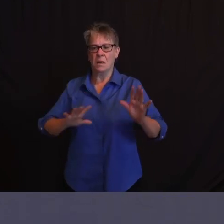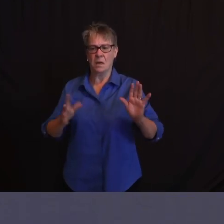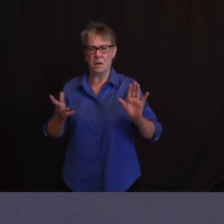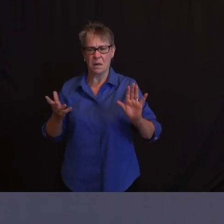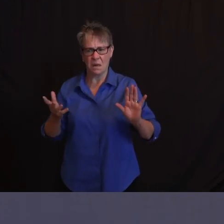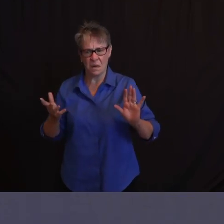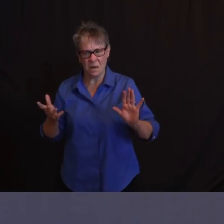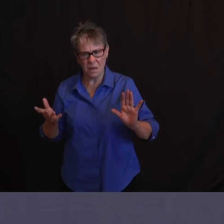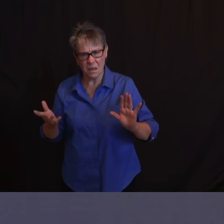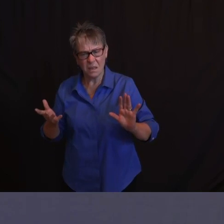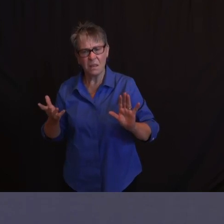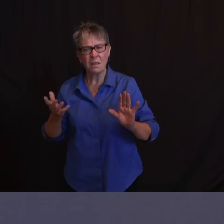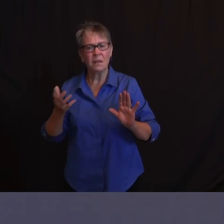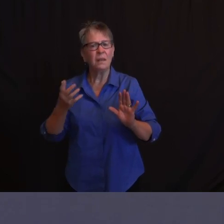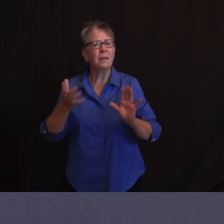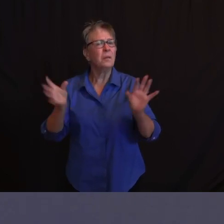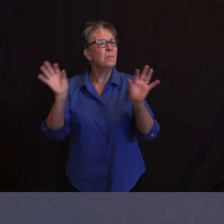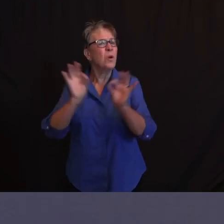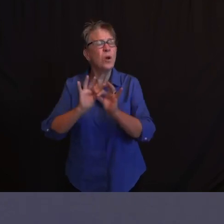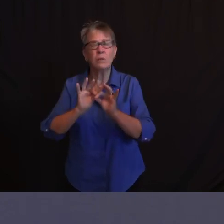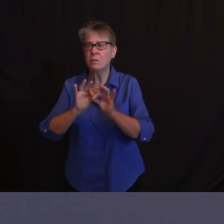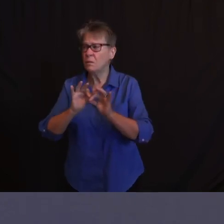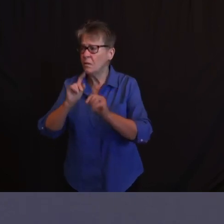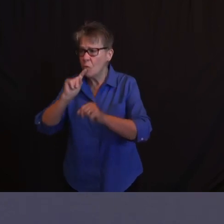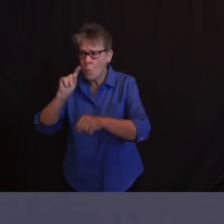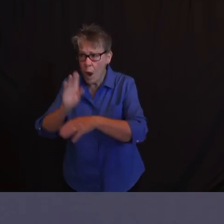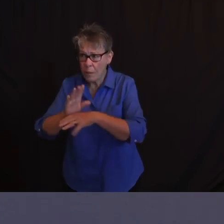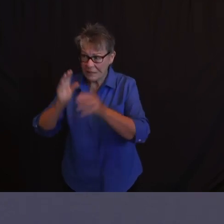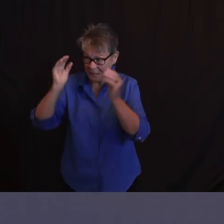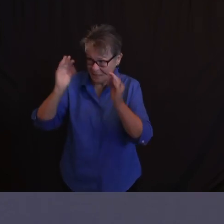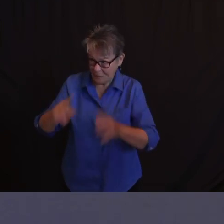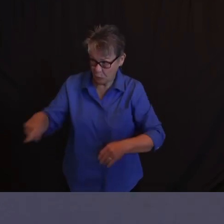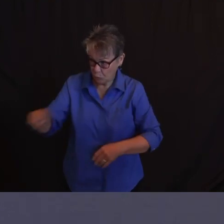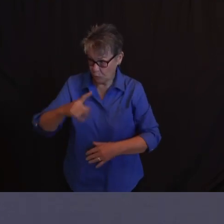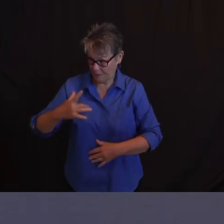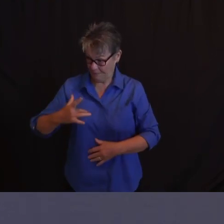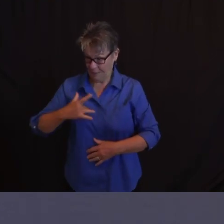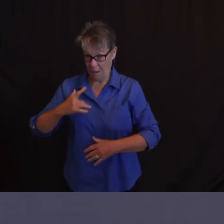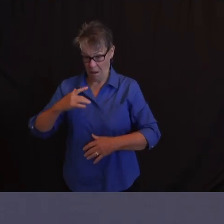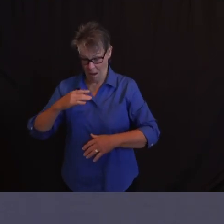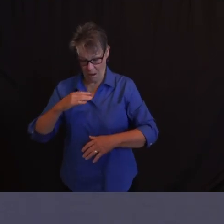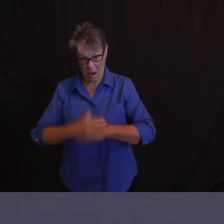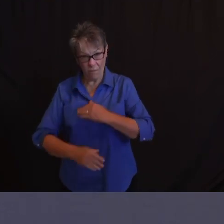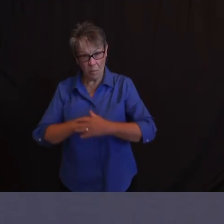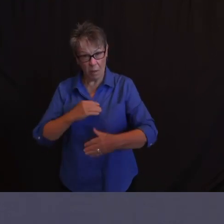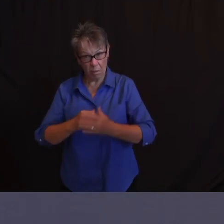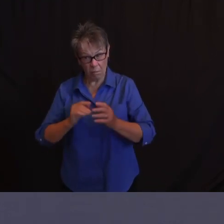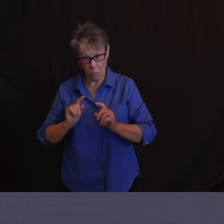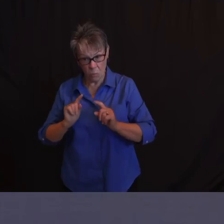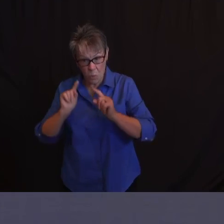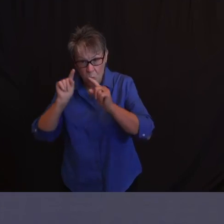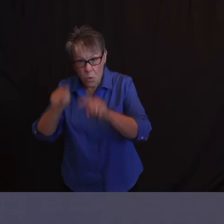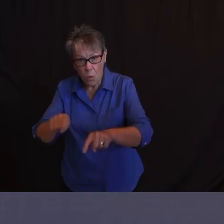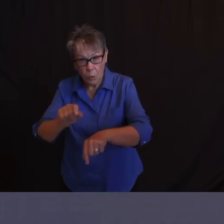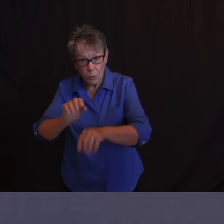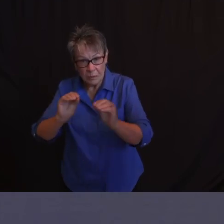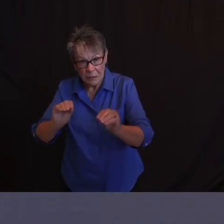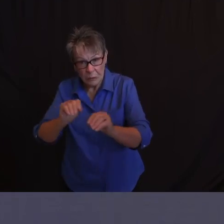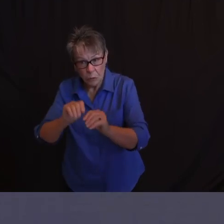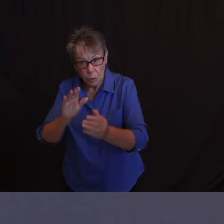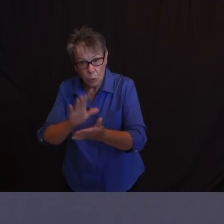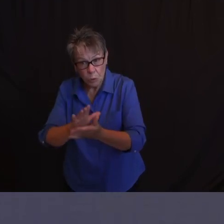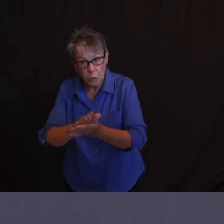about that? That's it. That's it, right? Two good questions. The first one, I don't take solace in the sense